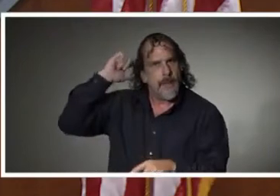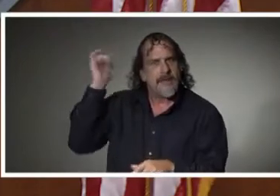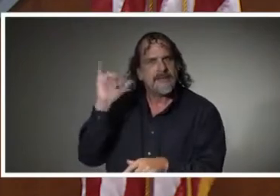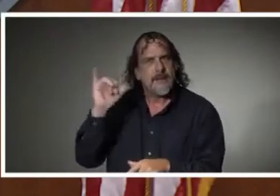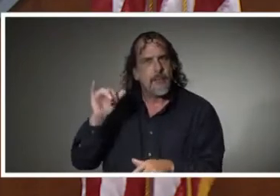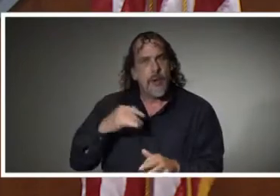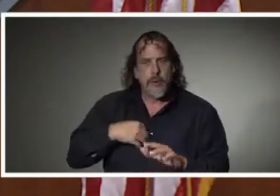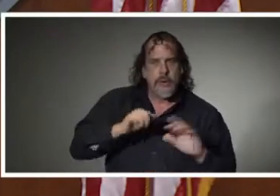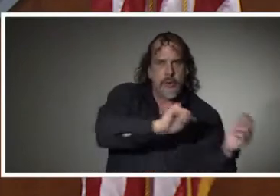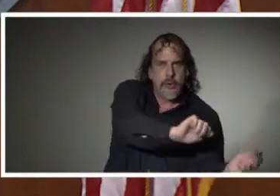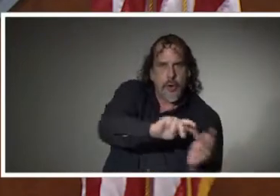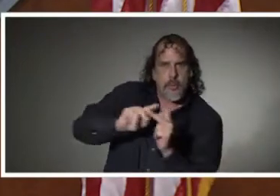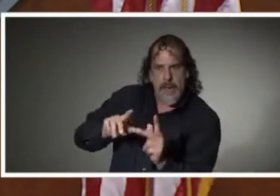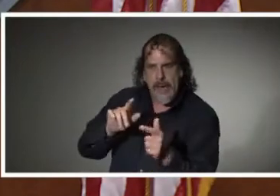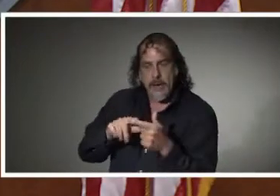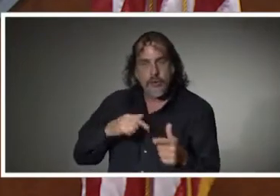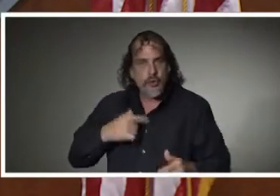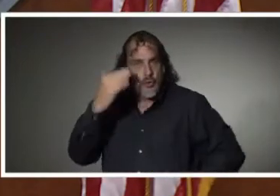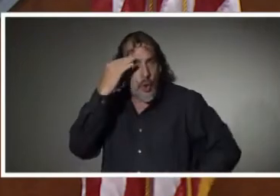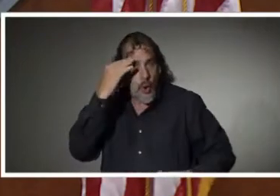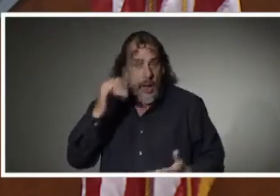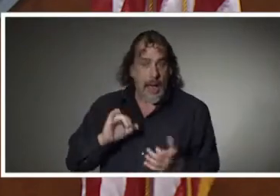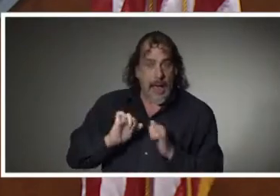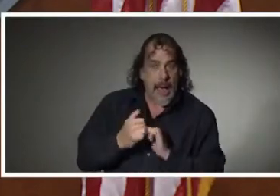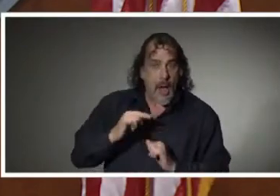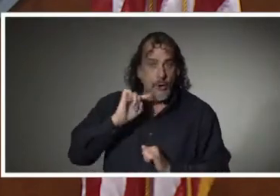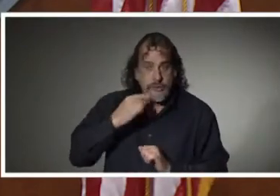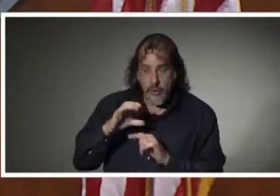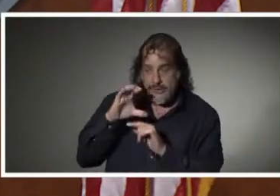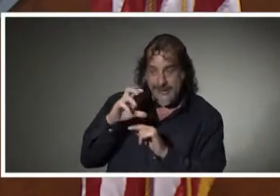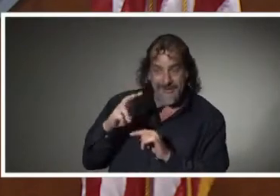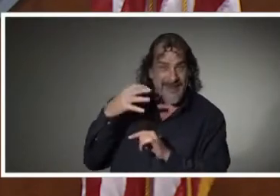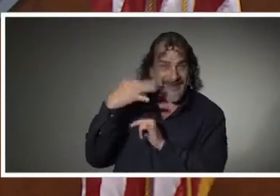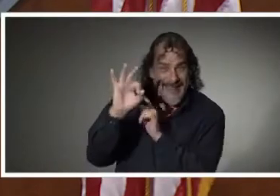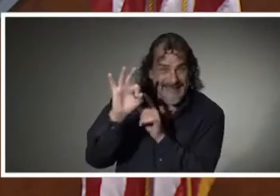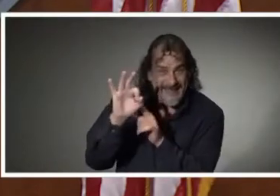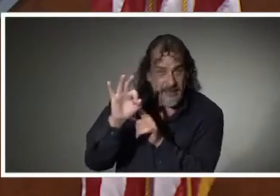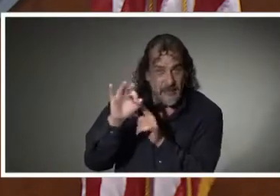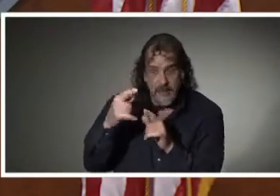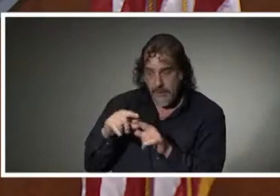need to return our mindset with respect to the coronavirus